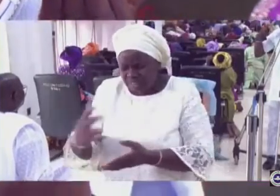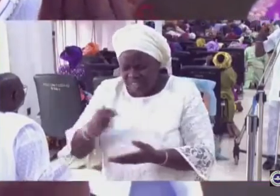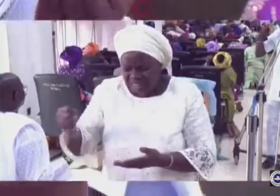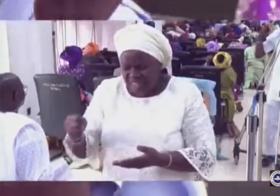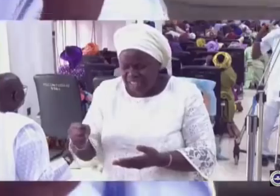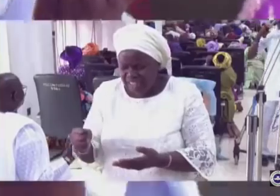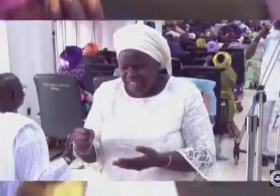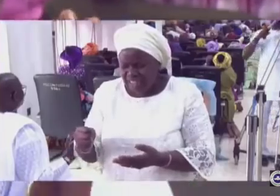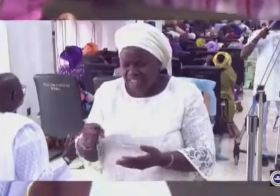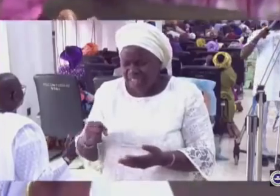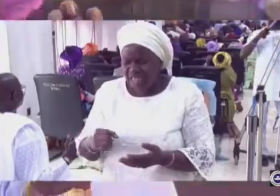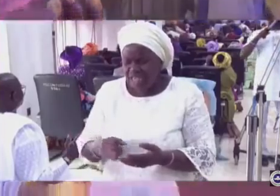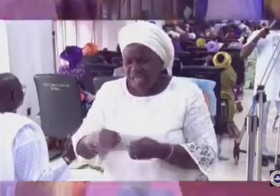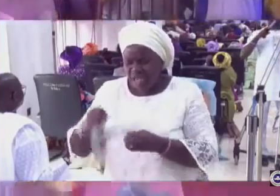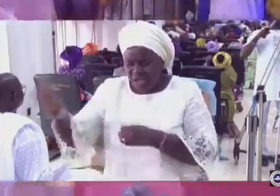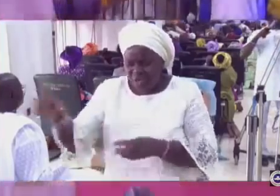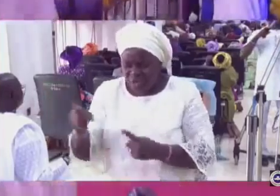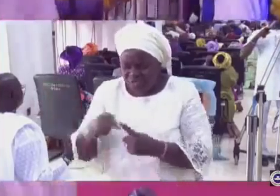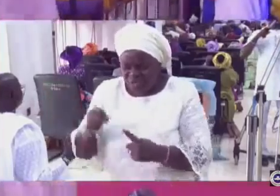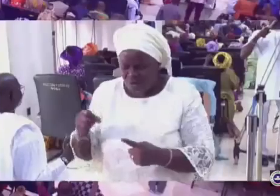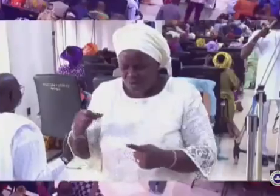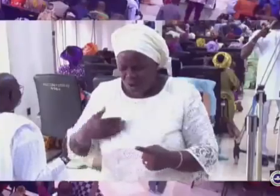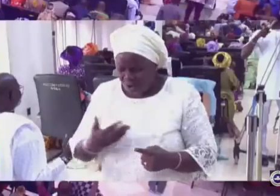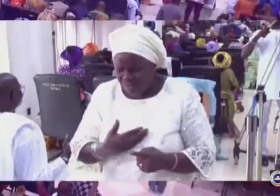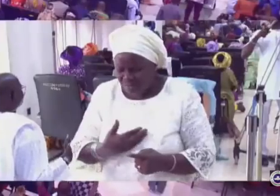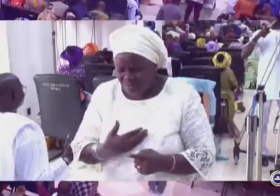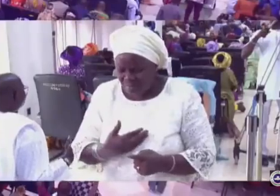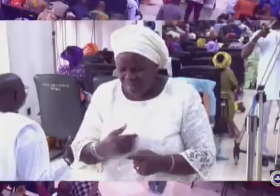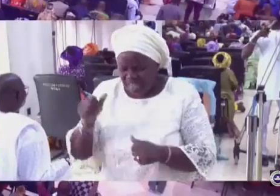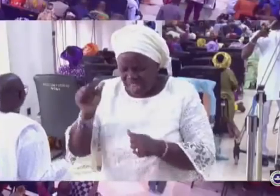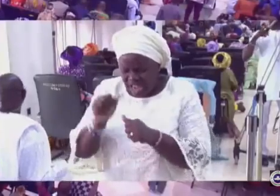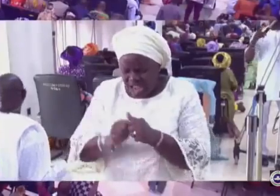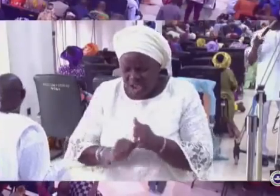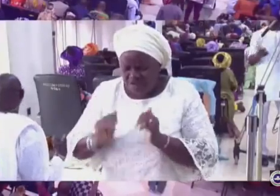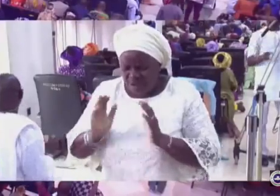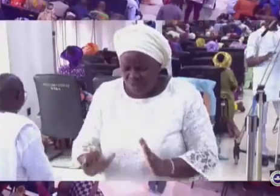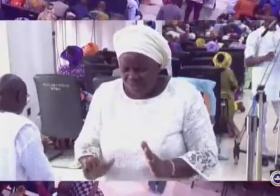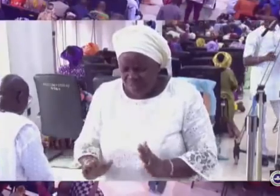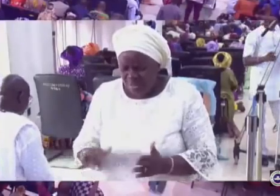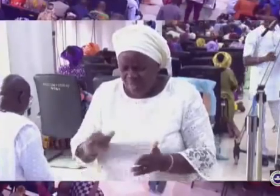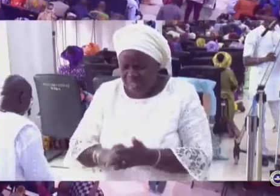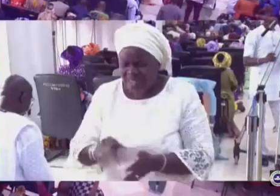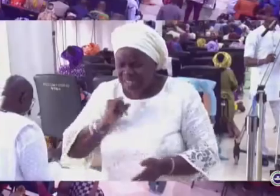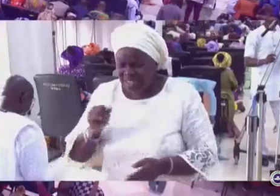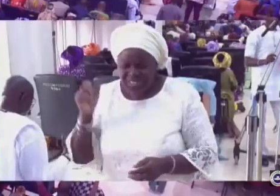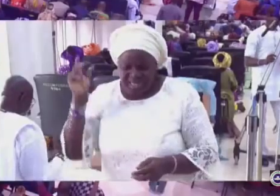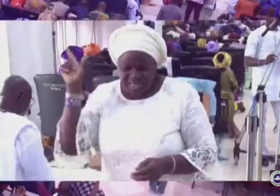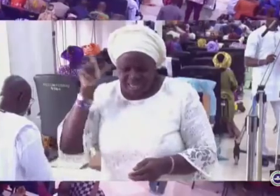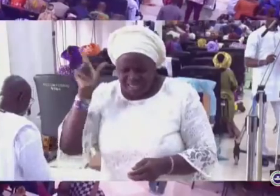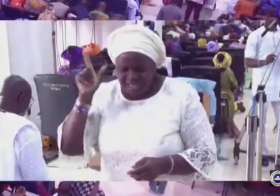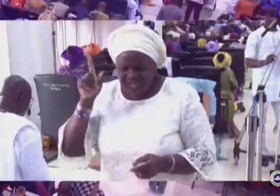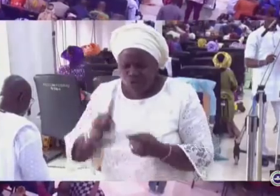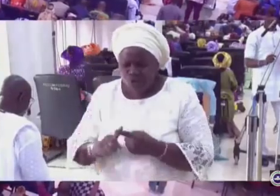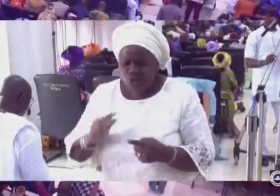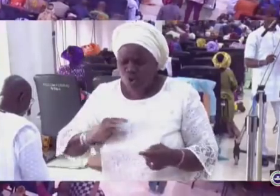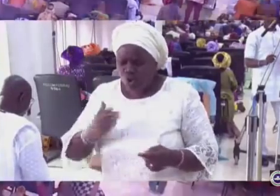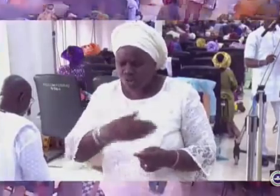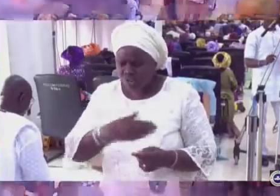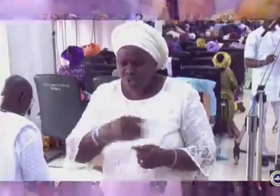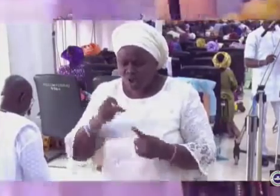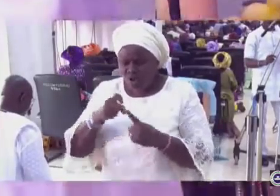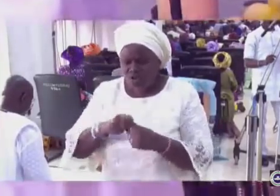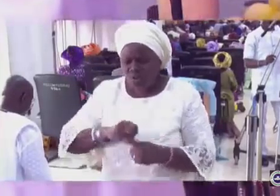And all those who might be listening to us all over the world who cannot speak, please, Lord, even before we finish